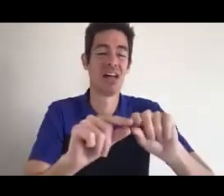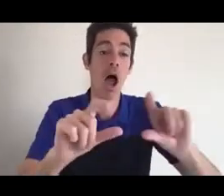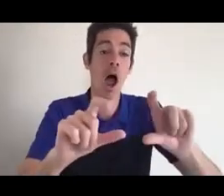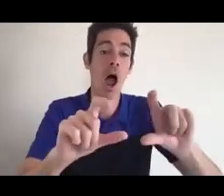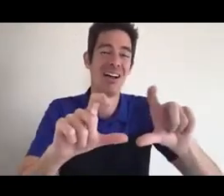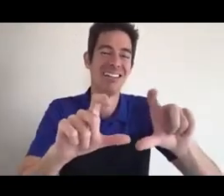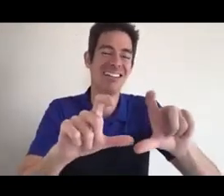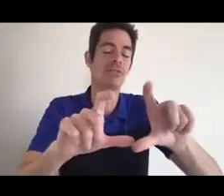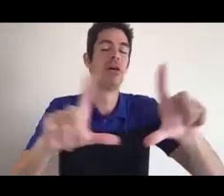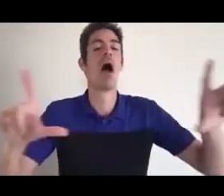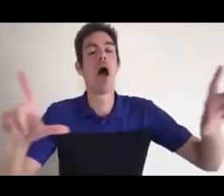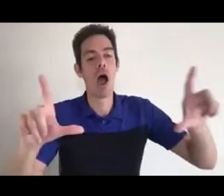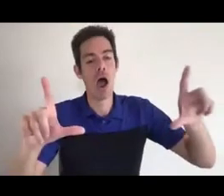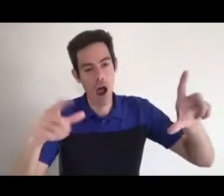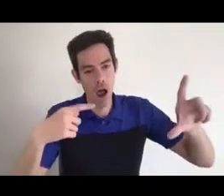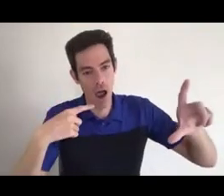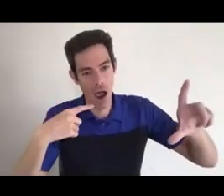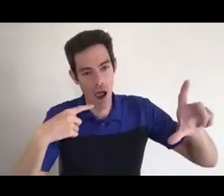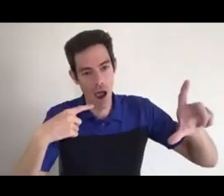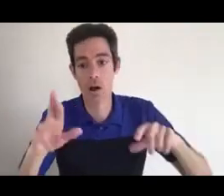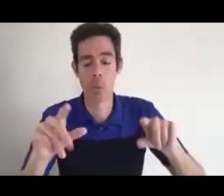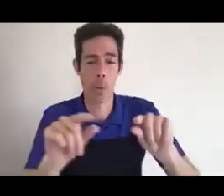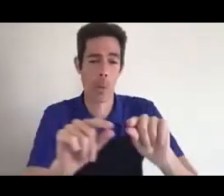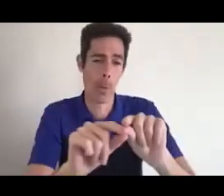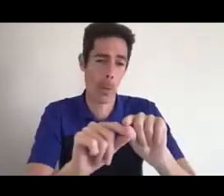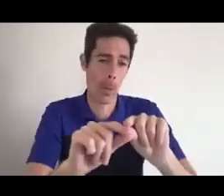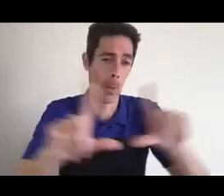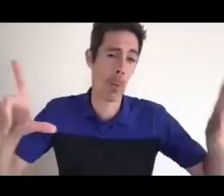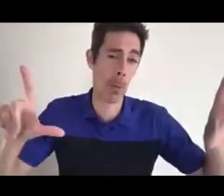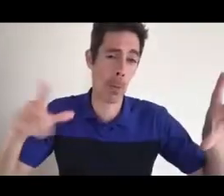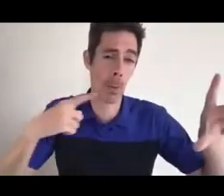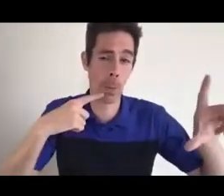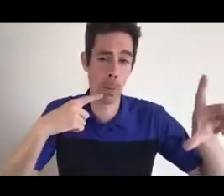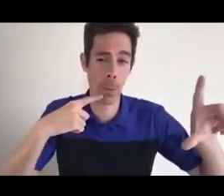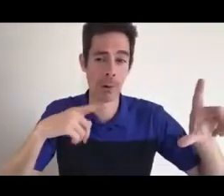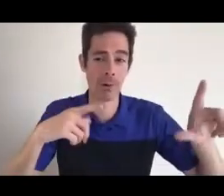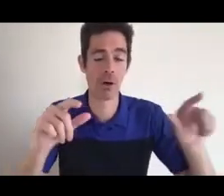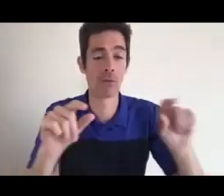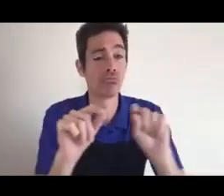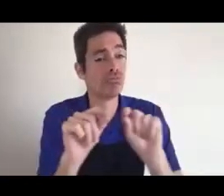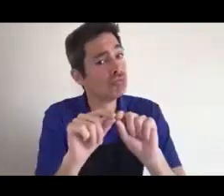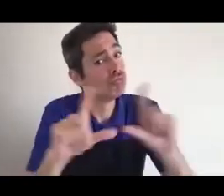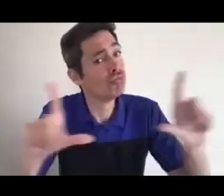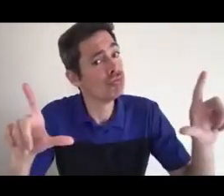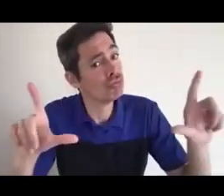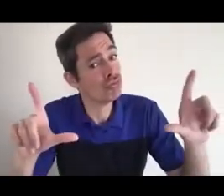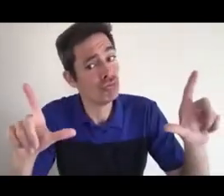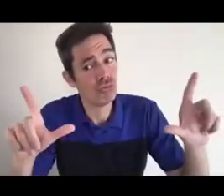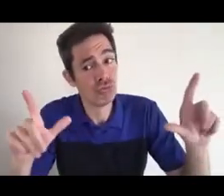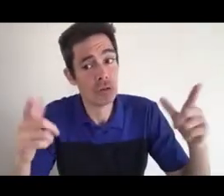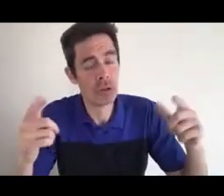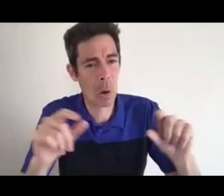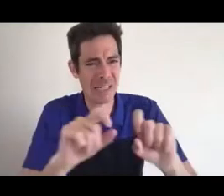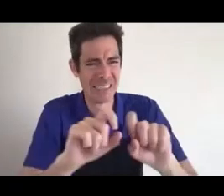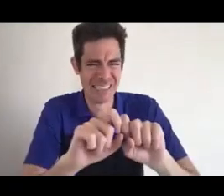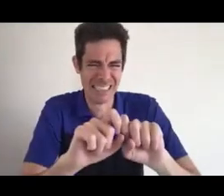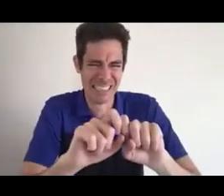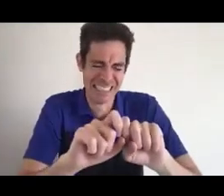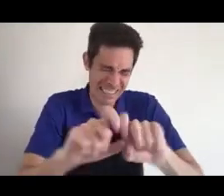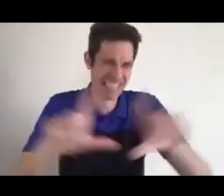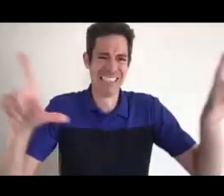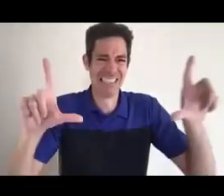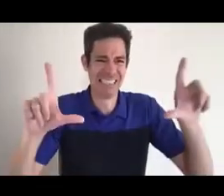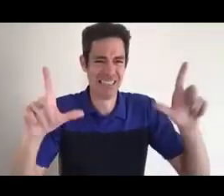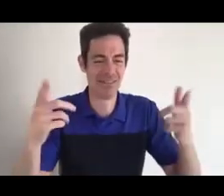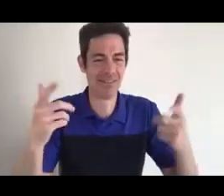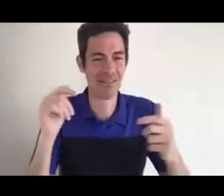that to open, I might use the tongue out. Or if it seems like it's working really hard, or the ooh just goes really